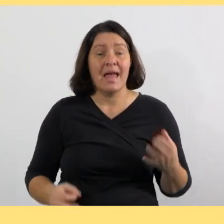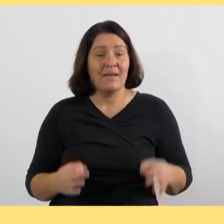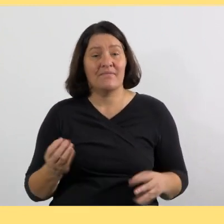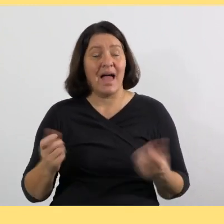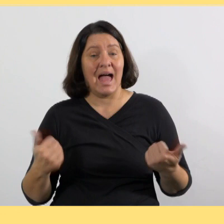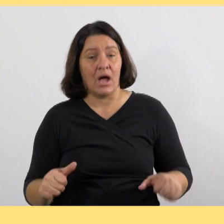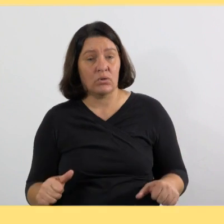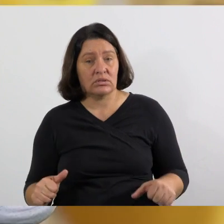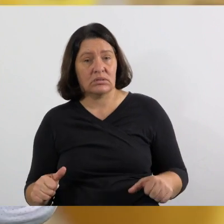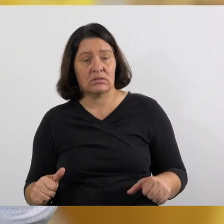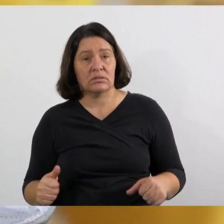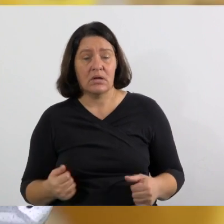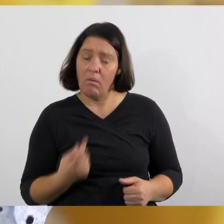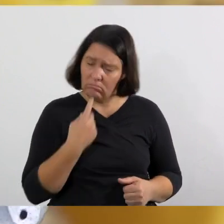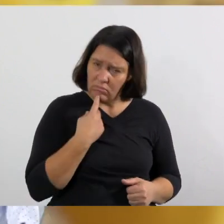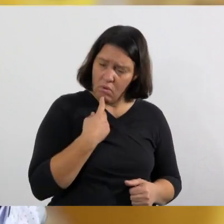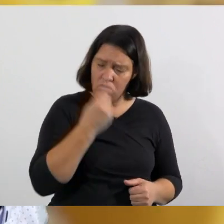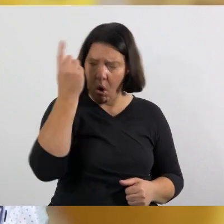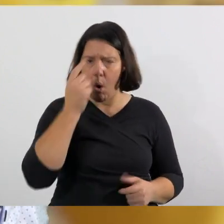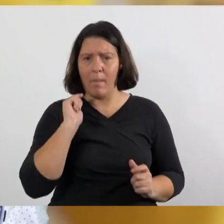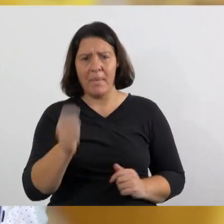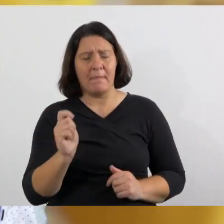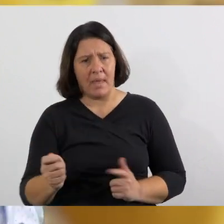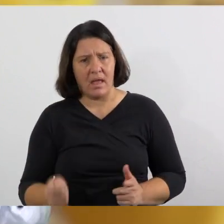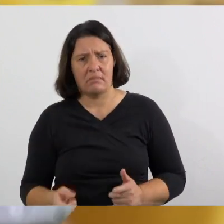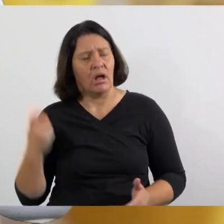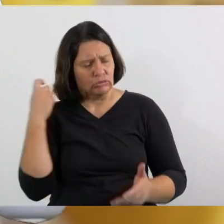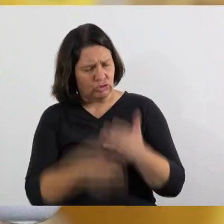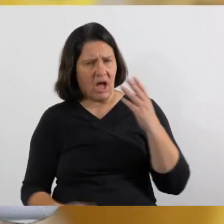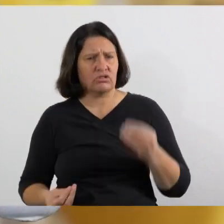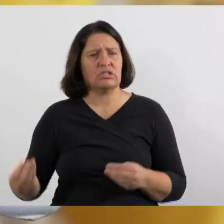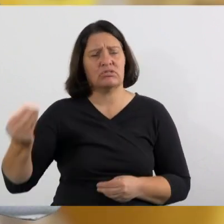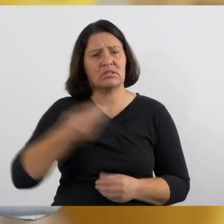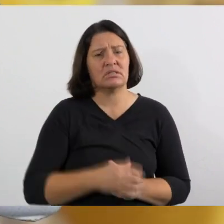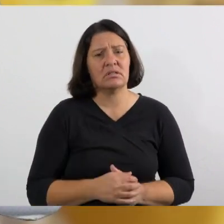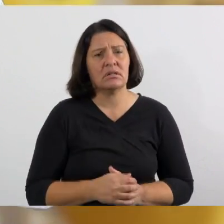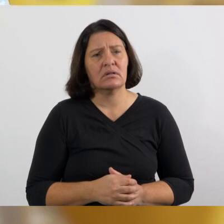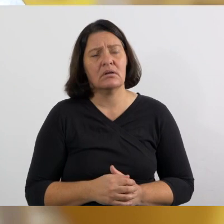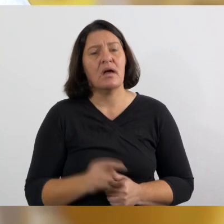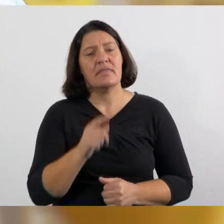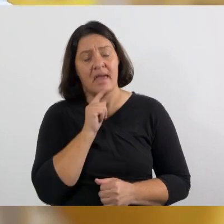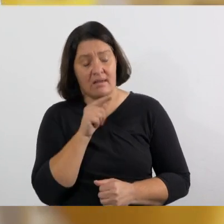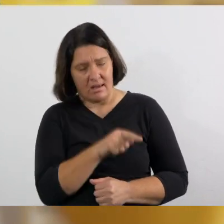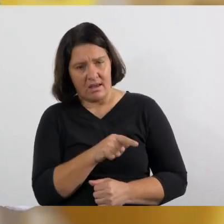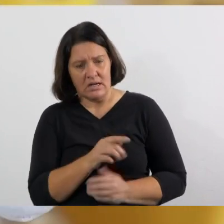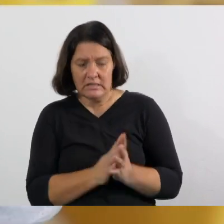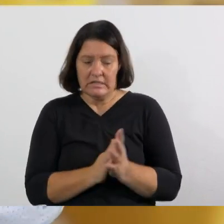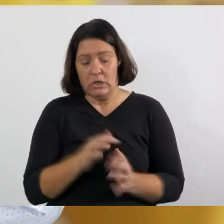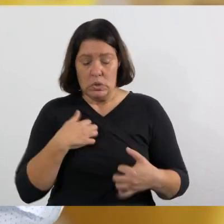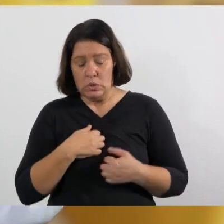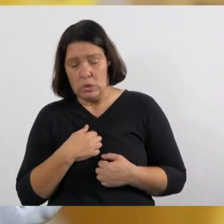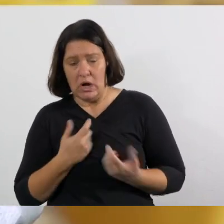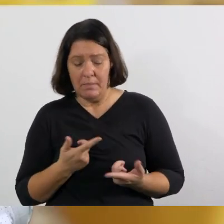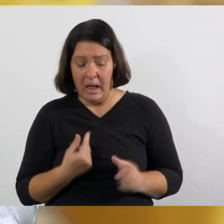an account is taking longer to settle, we can charge interest. That will encourage now our debtors